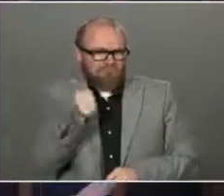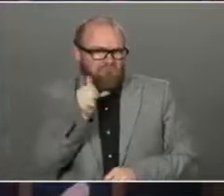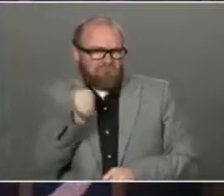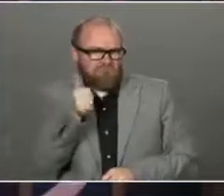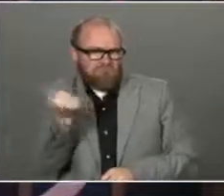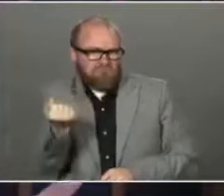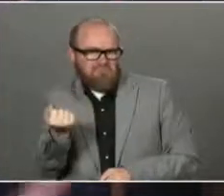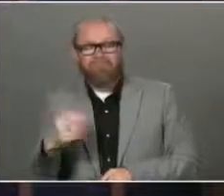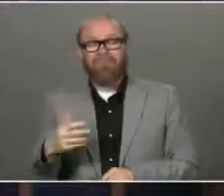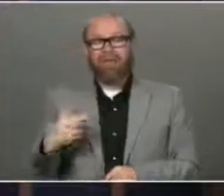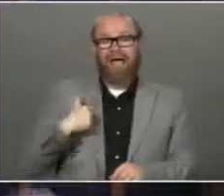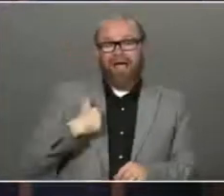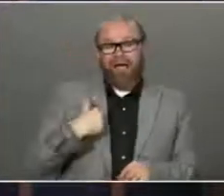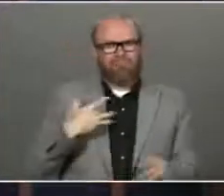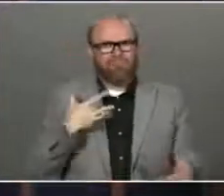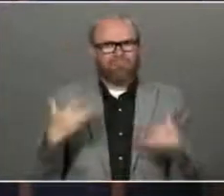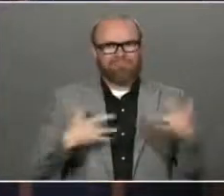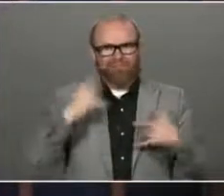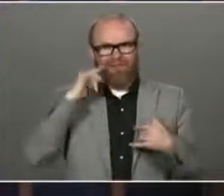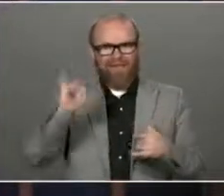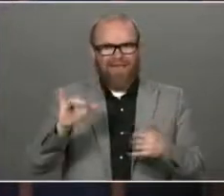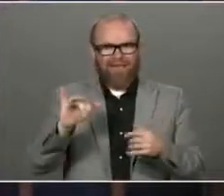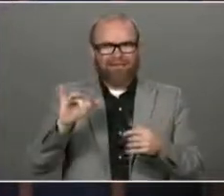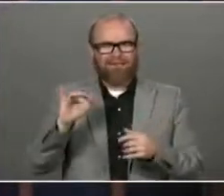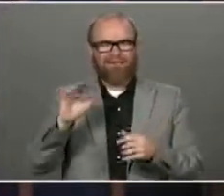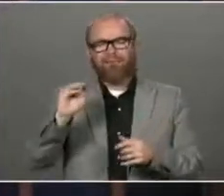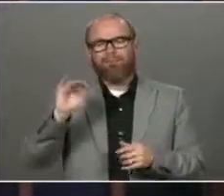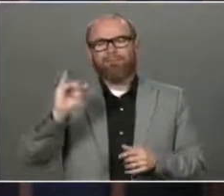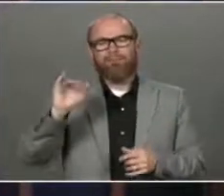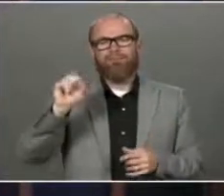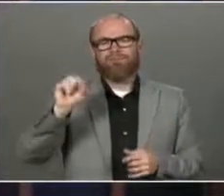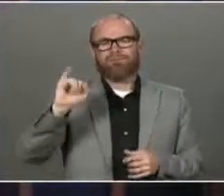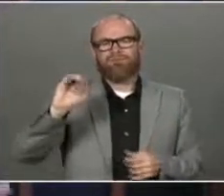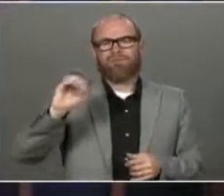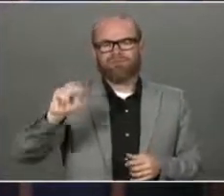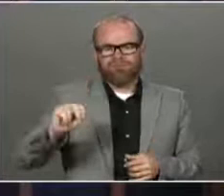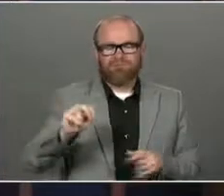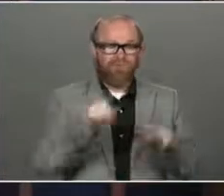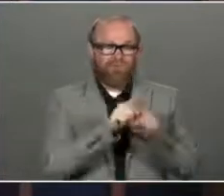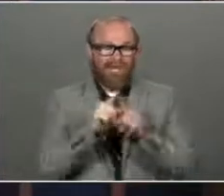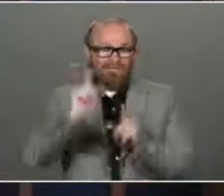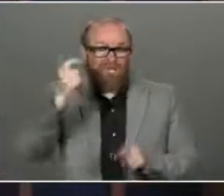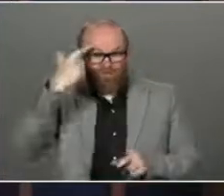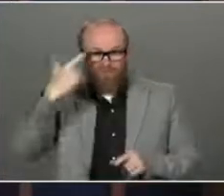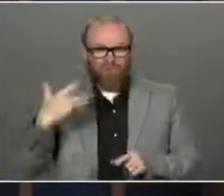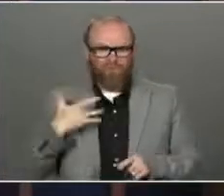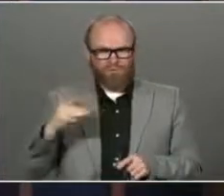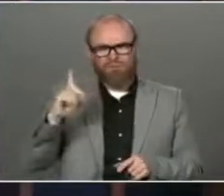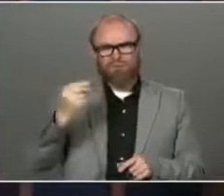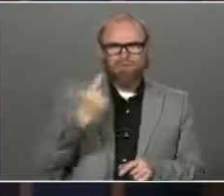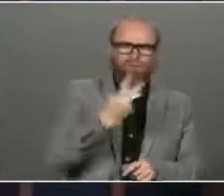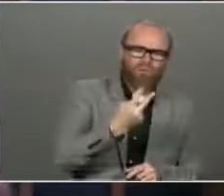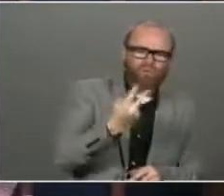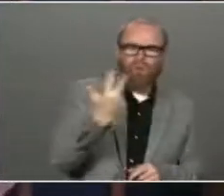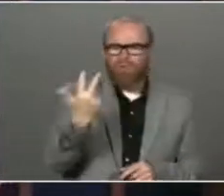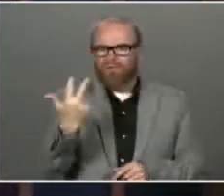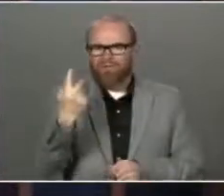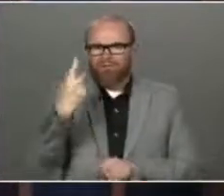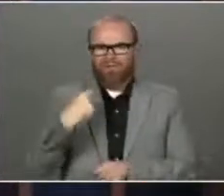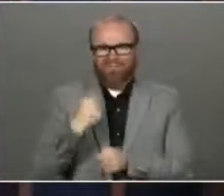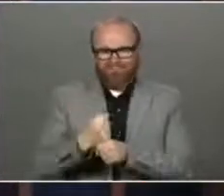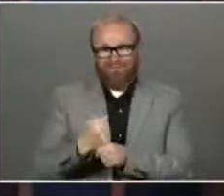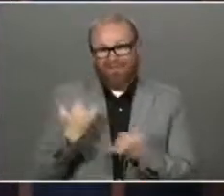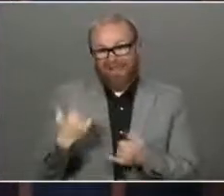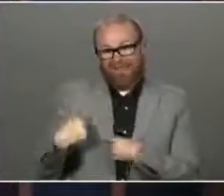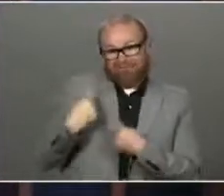I'm excited for that trade mission. This will be actually my first trade mission as a governor. Usually the governors do 2 or 3 a year, and it's been a year